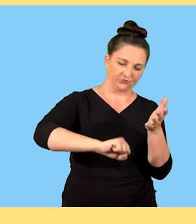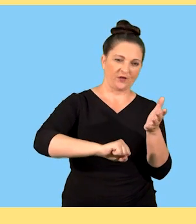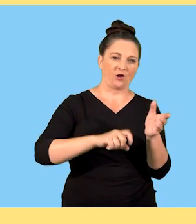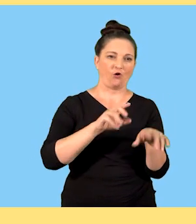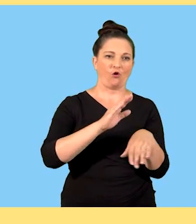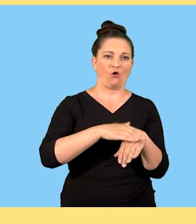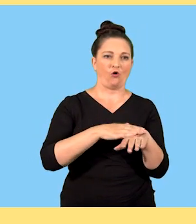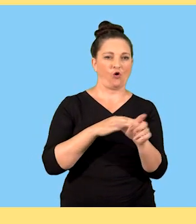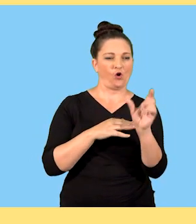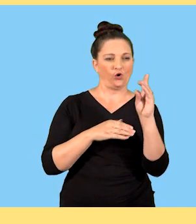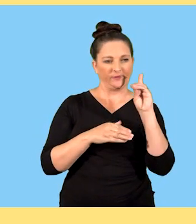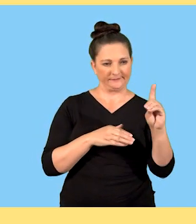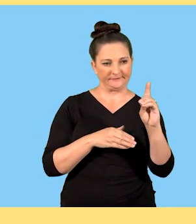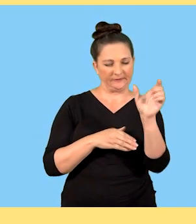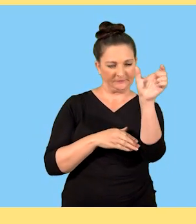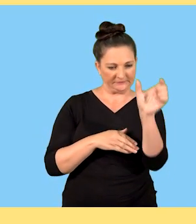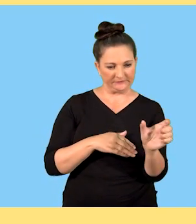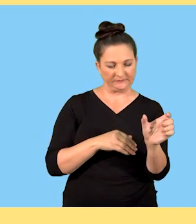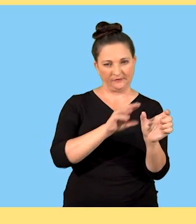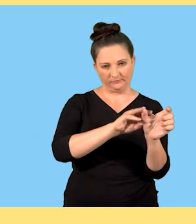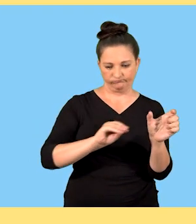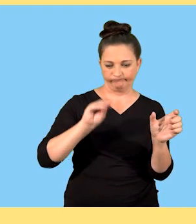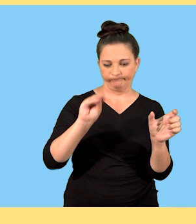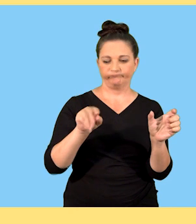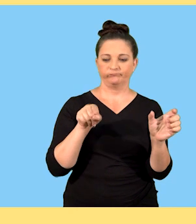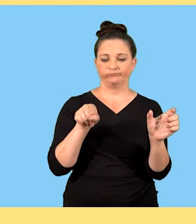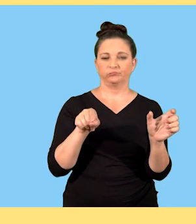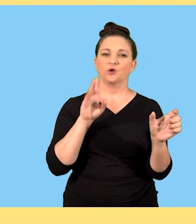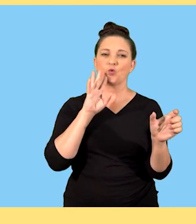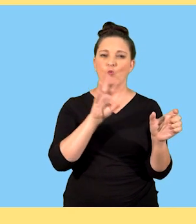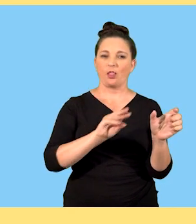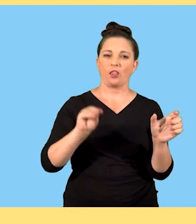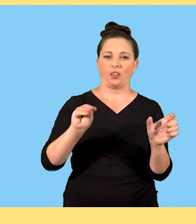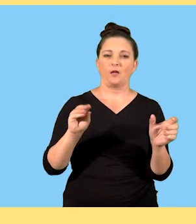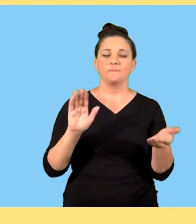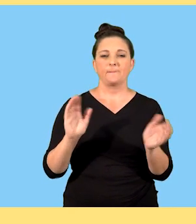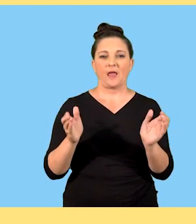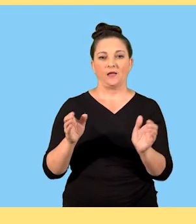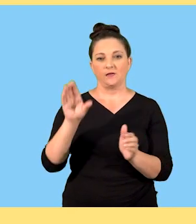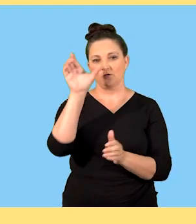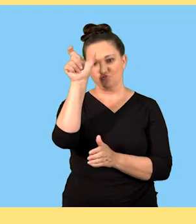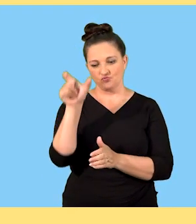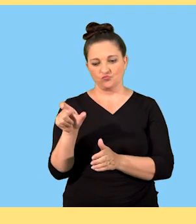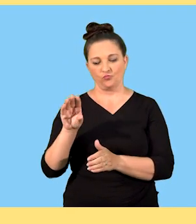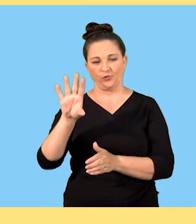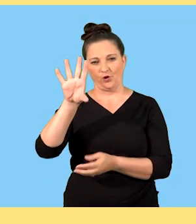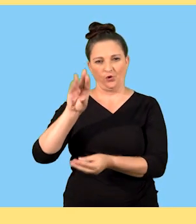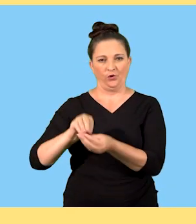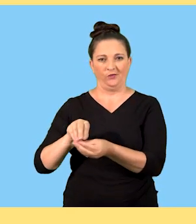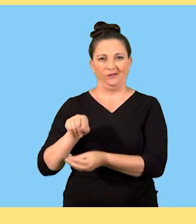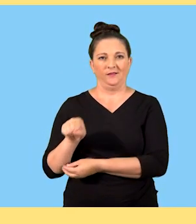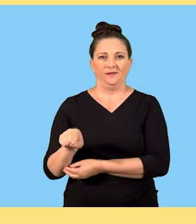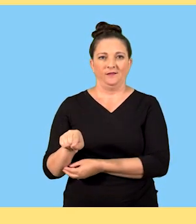on the debit side. Then you end up with your balance carried down, which becomes balance brought down. It